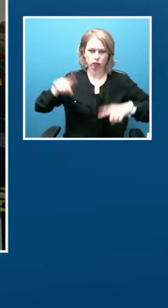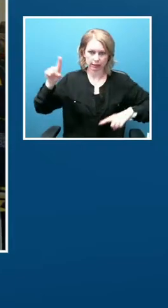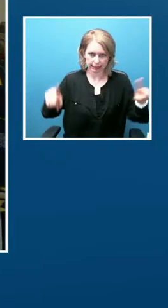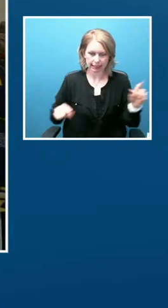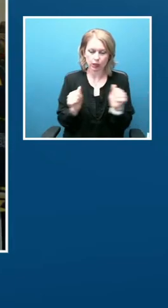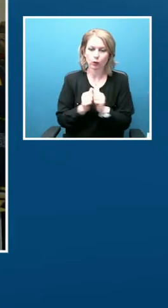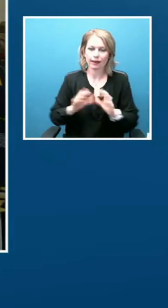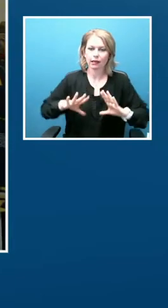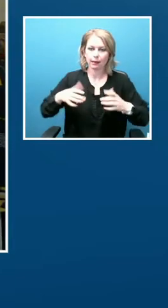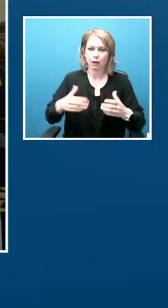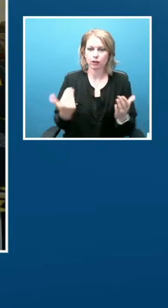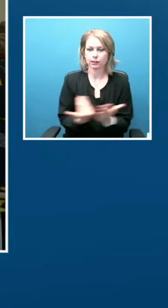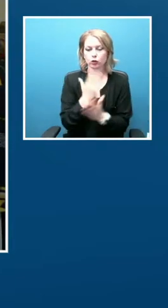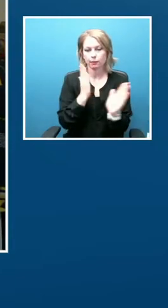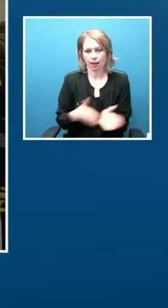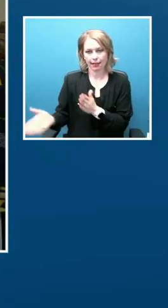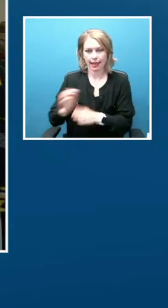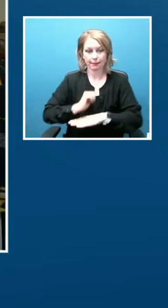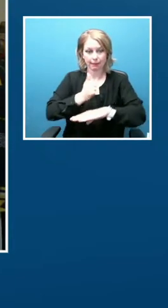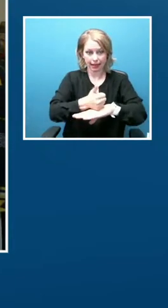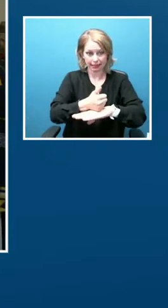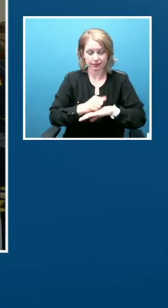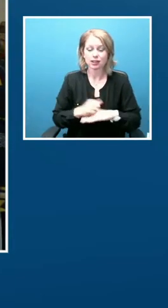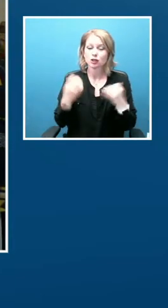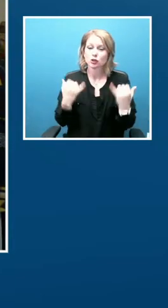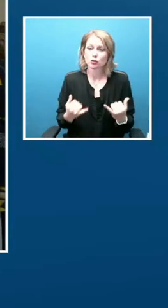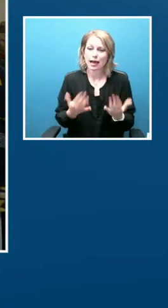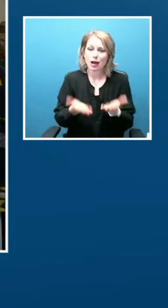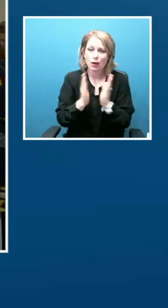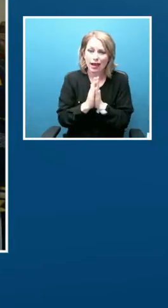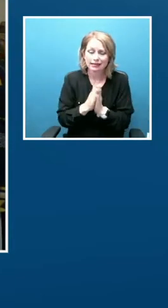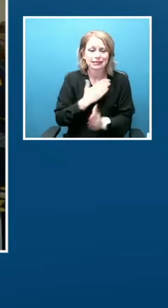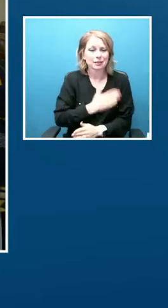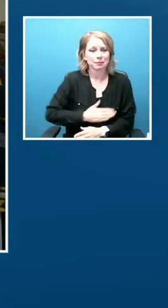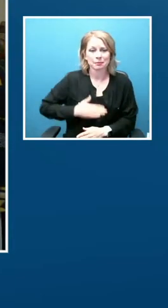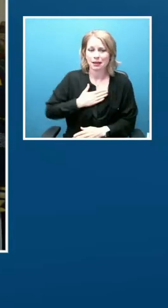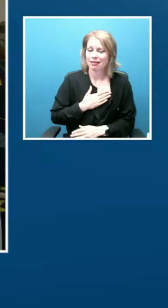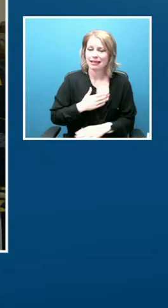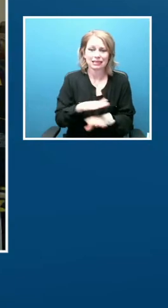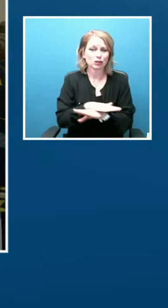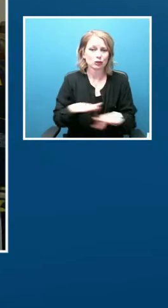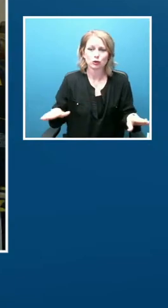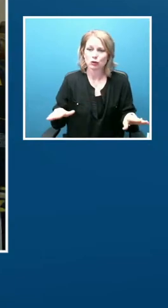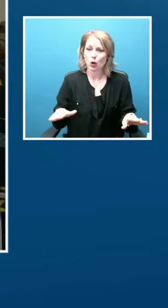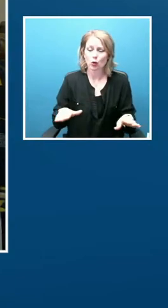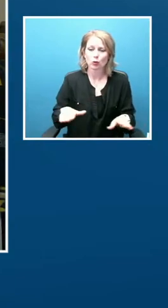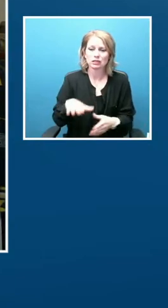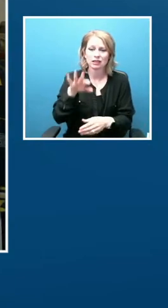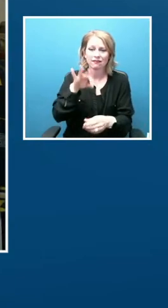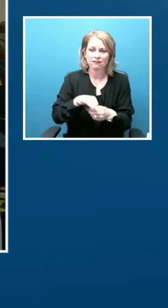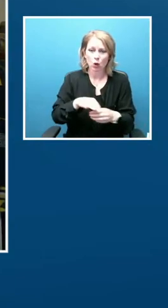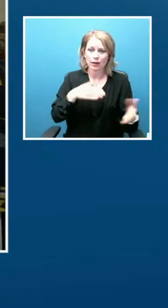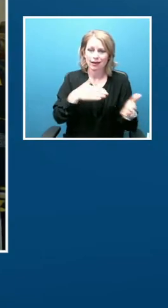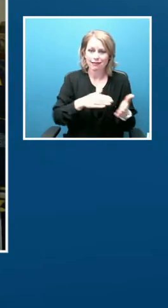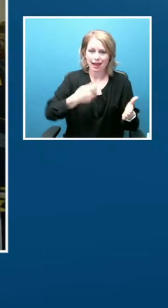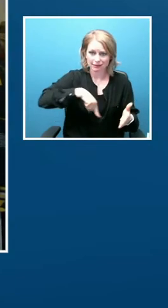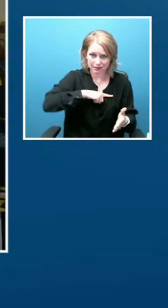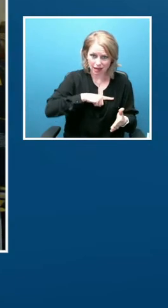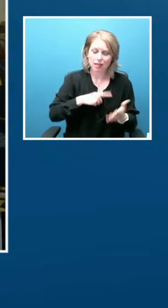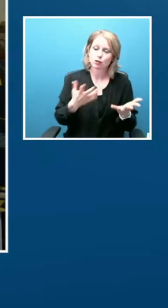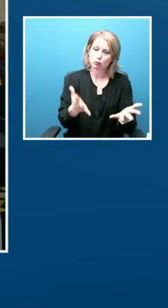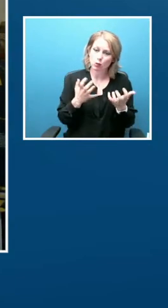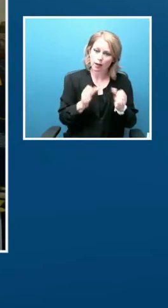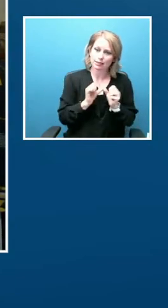is implemented. We are asking you not to undo the will of our party and to let us continue to rebuild our